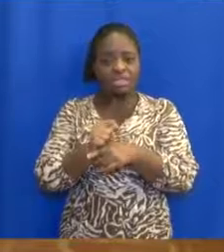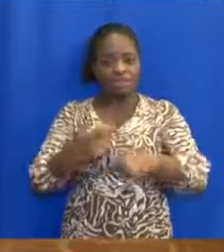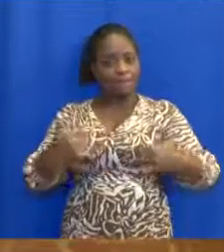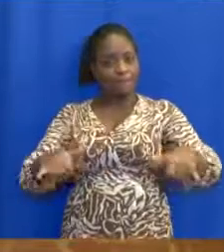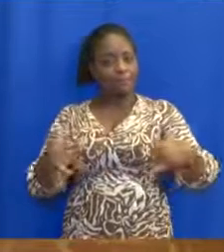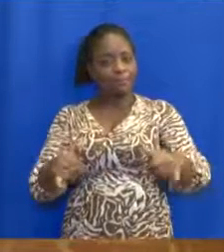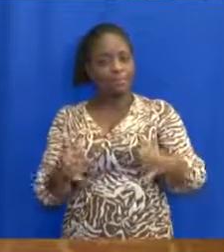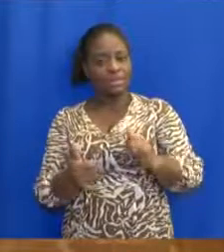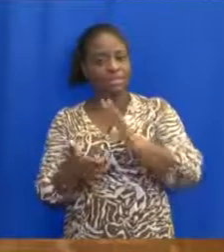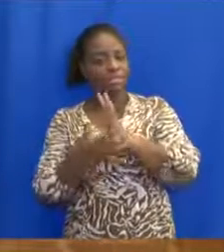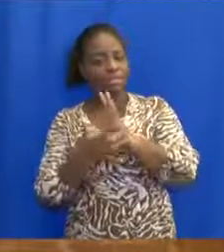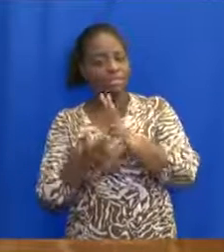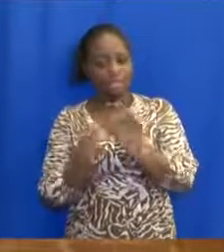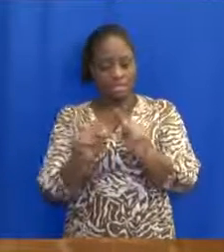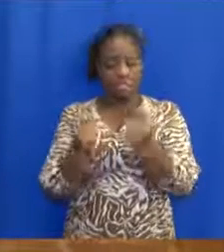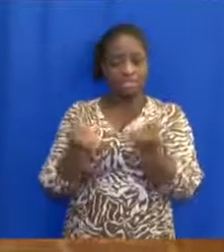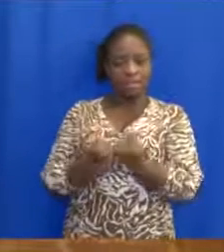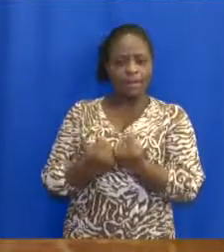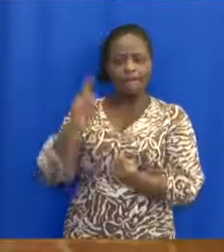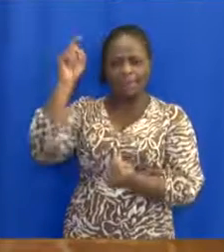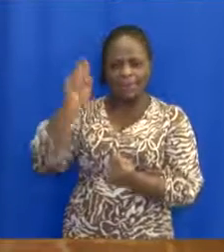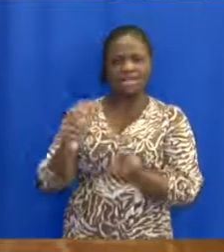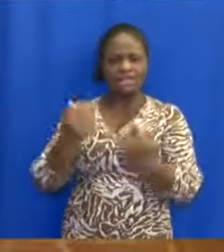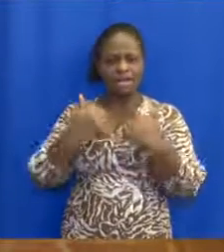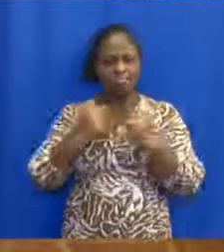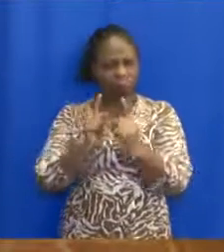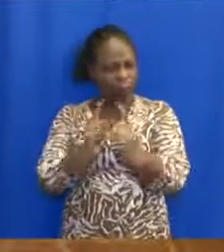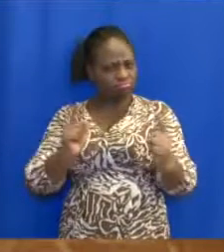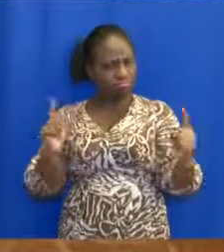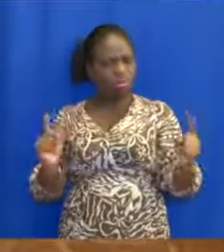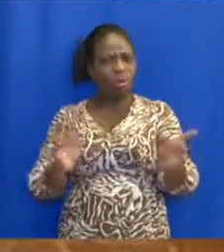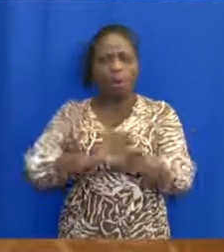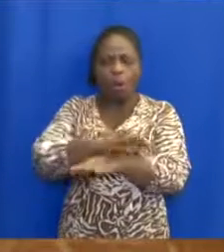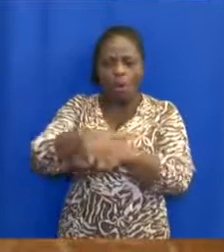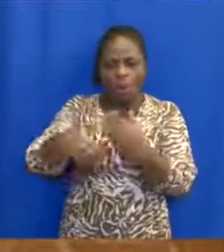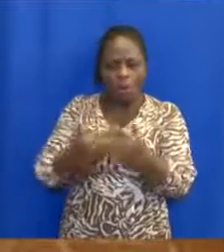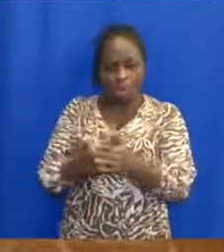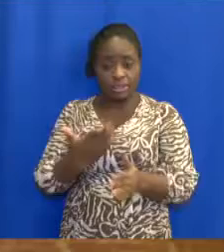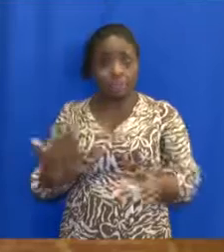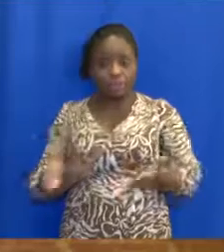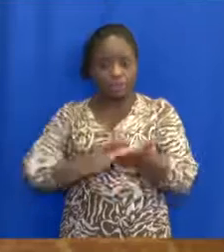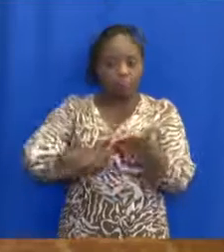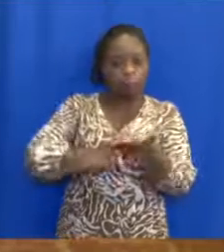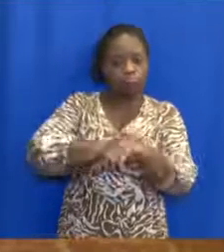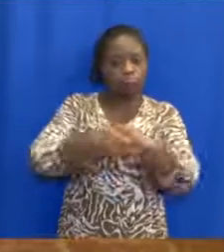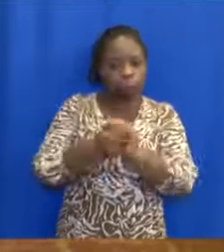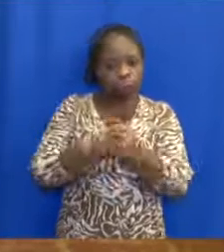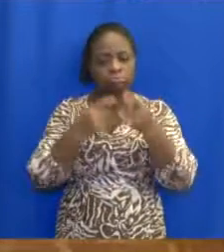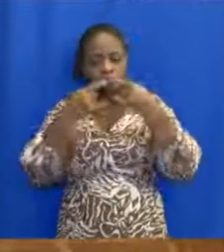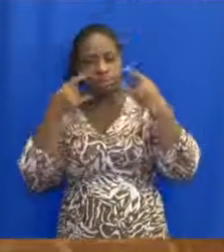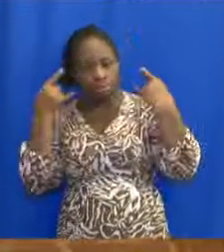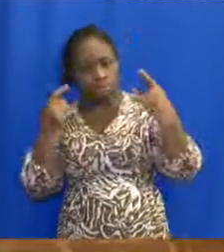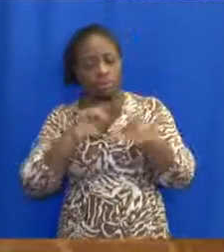playing, technical, and management teams must observe strictly all the protocols issued by government,